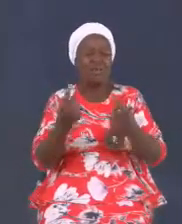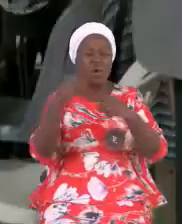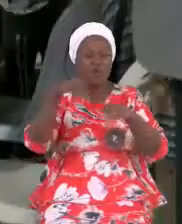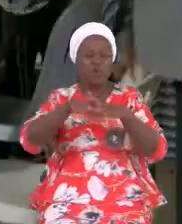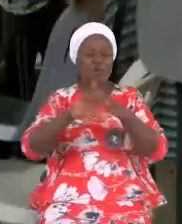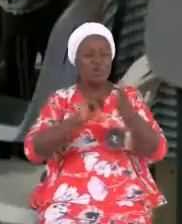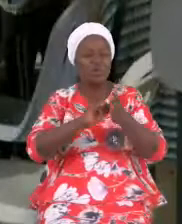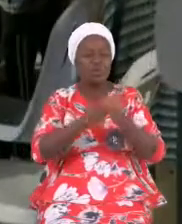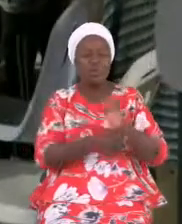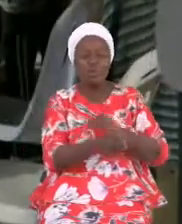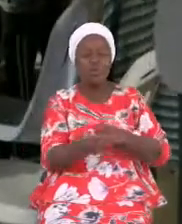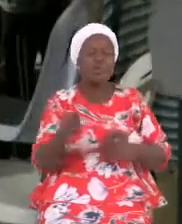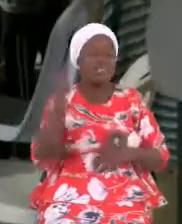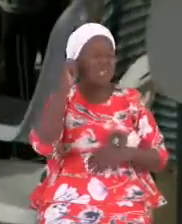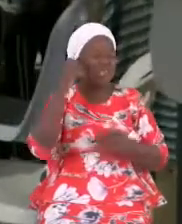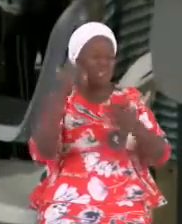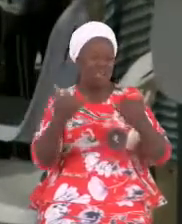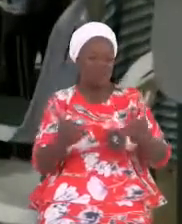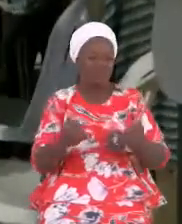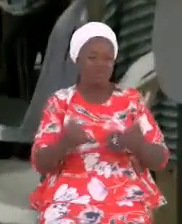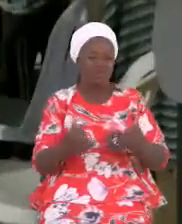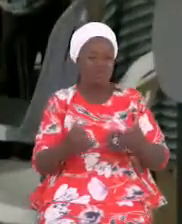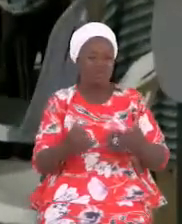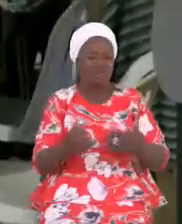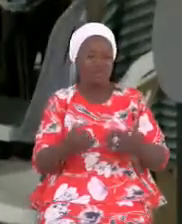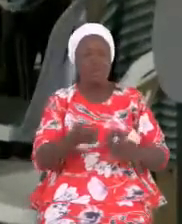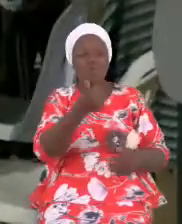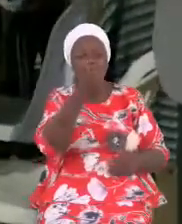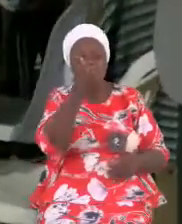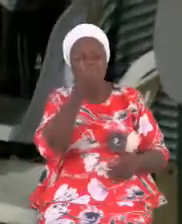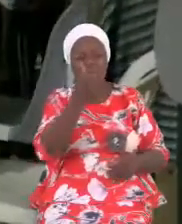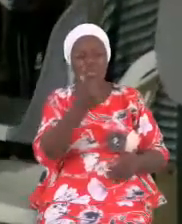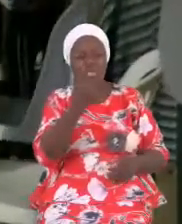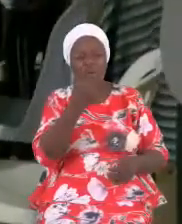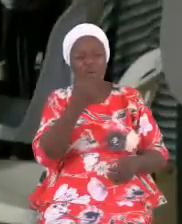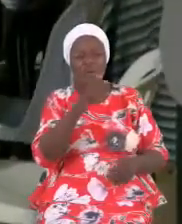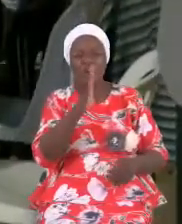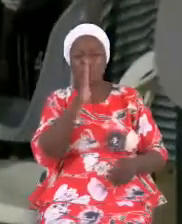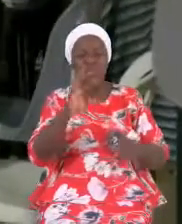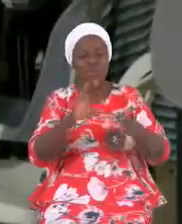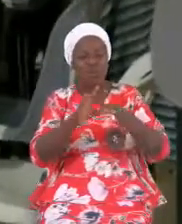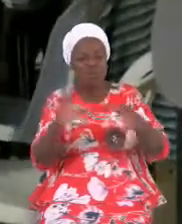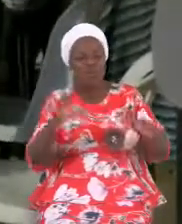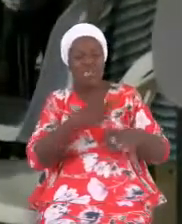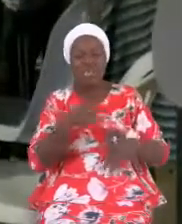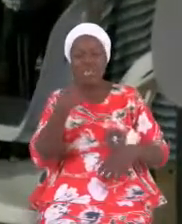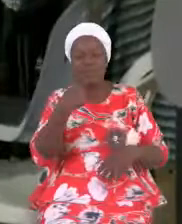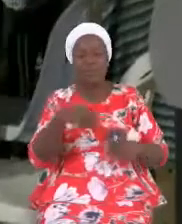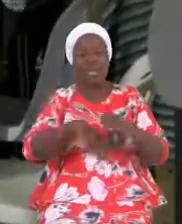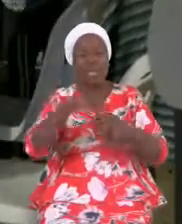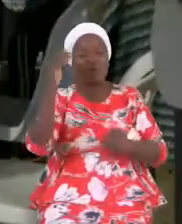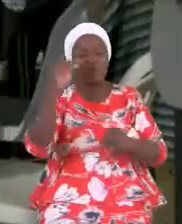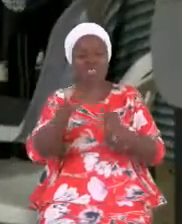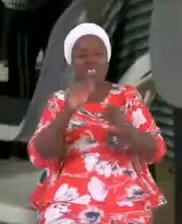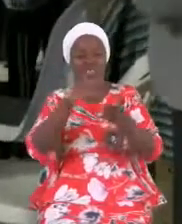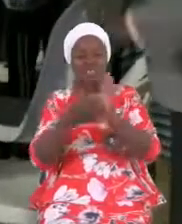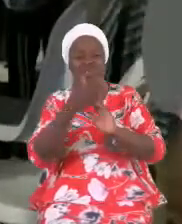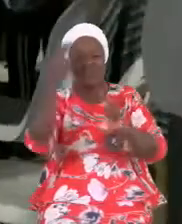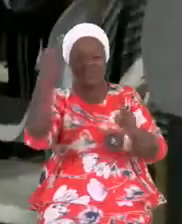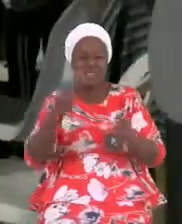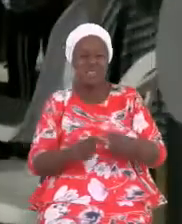now. Dumb tongues, be loosed and speak out in Jesus'